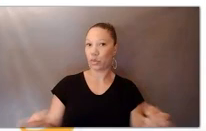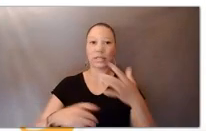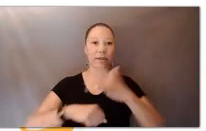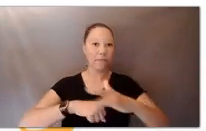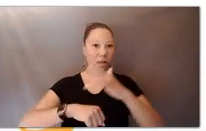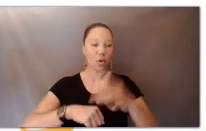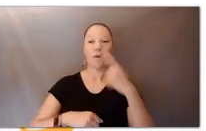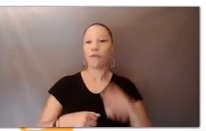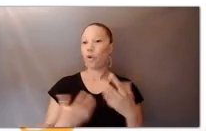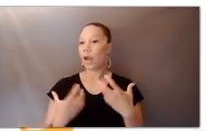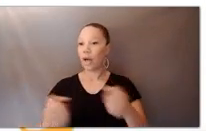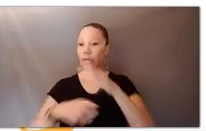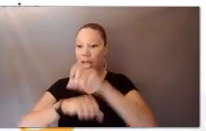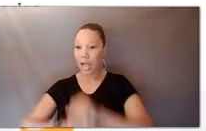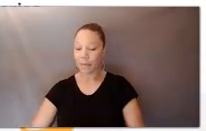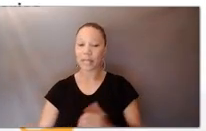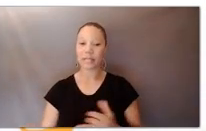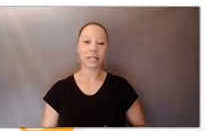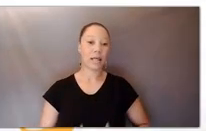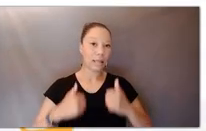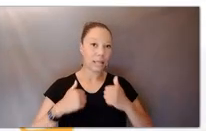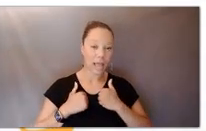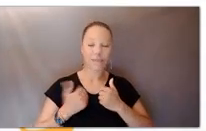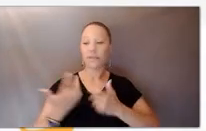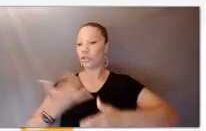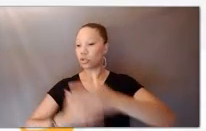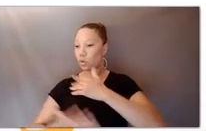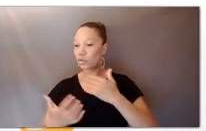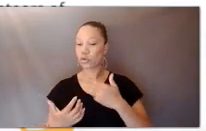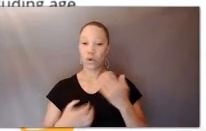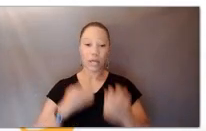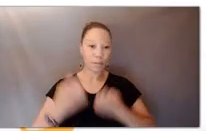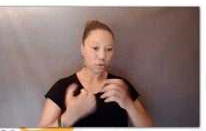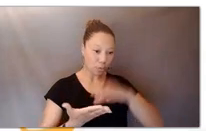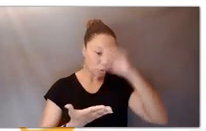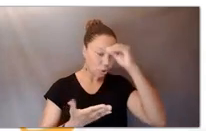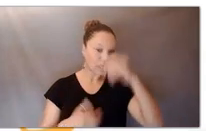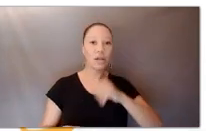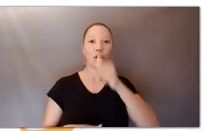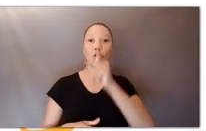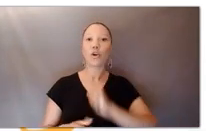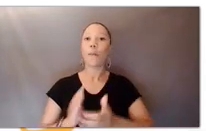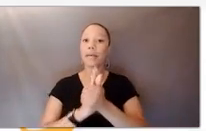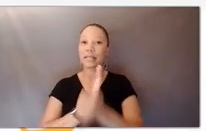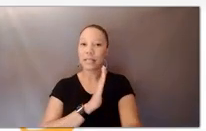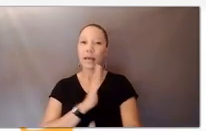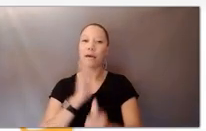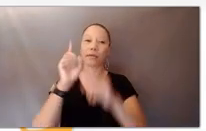for healthy habits, mindfulness, social emotional learning, coping skills, just a lot of